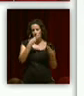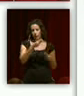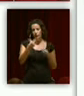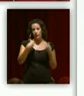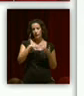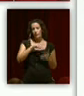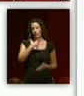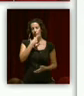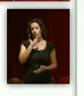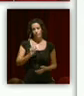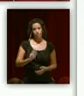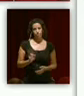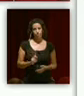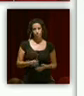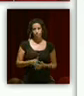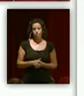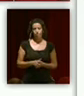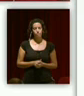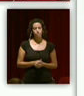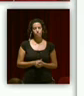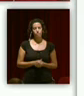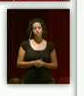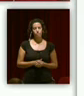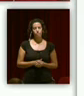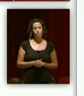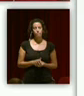are not intuitive at all.